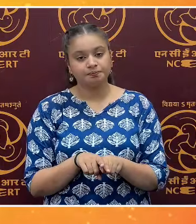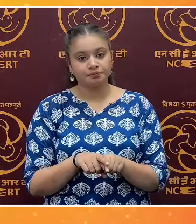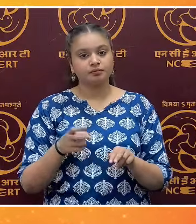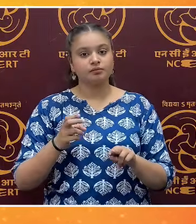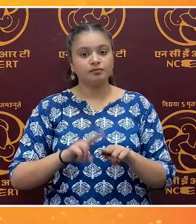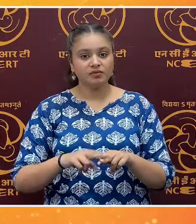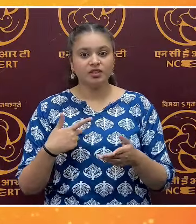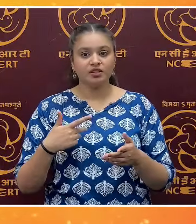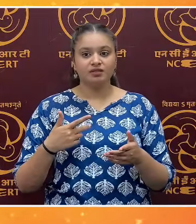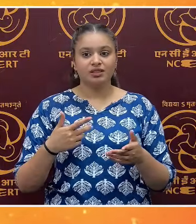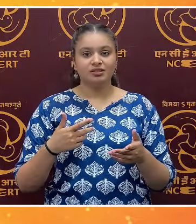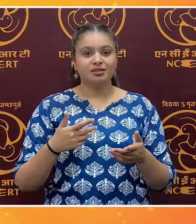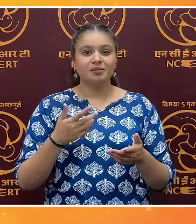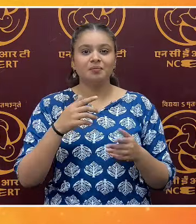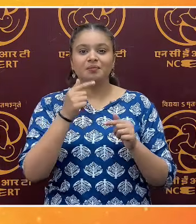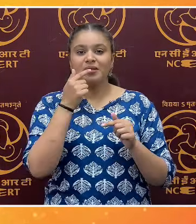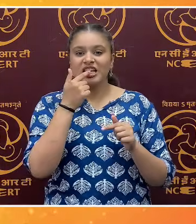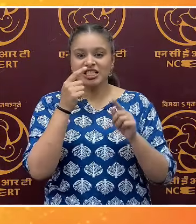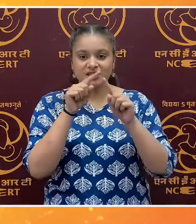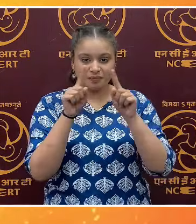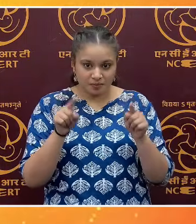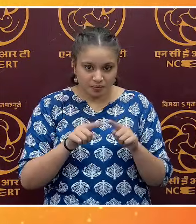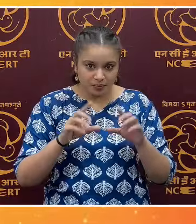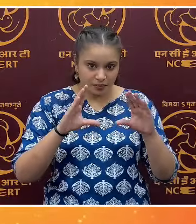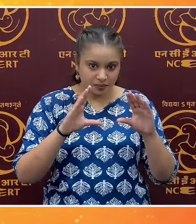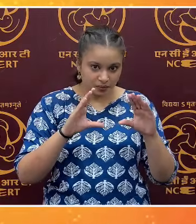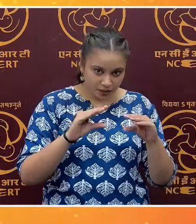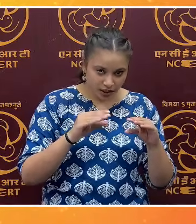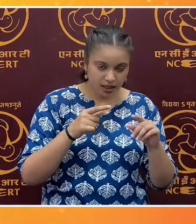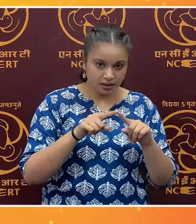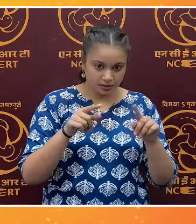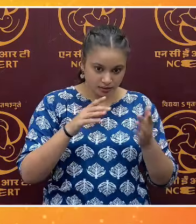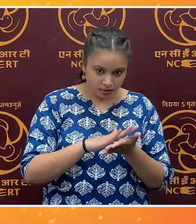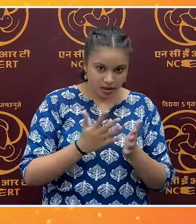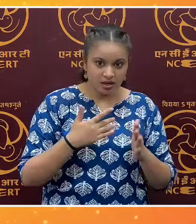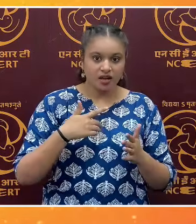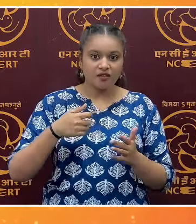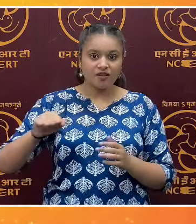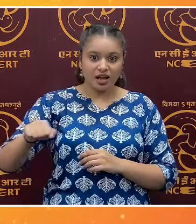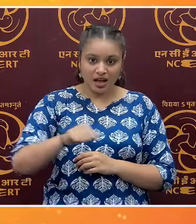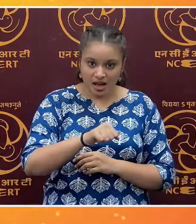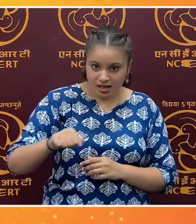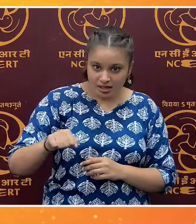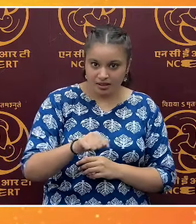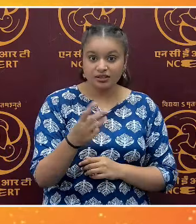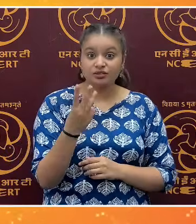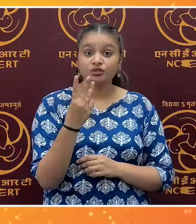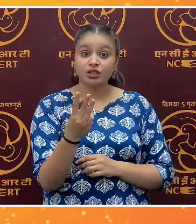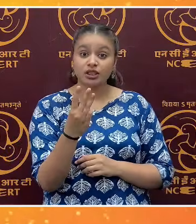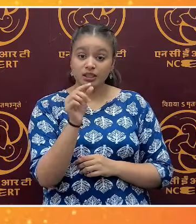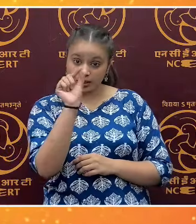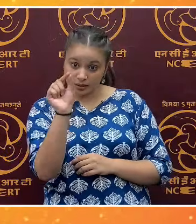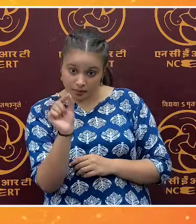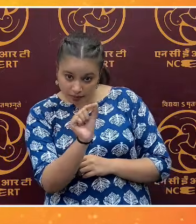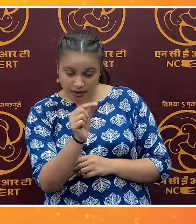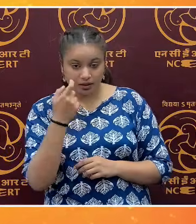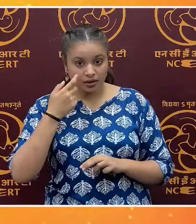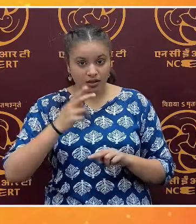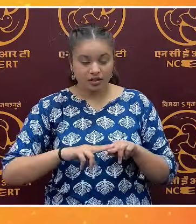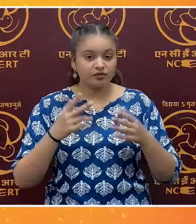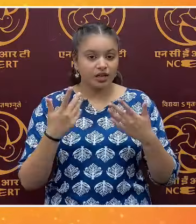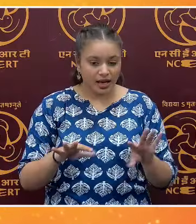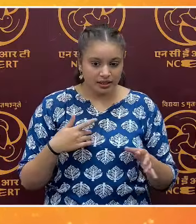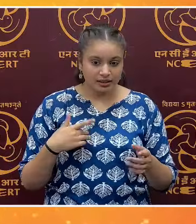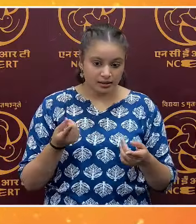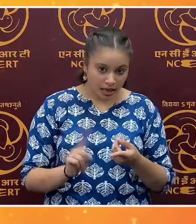a toaster or a fridge, or we have a 3-pin. In the iron also. They have a 3-pin, because what will happen if some kind of this